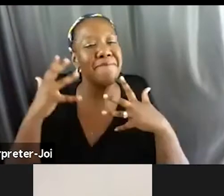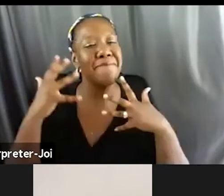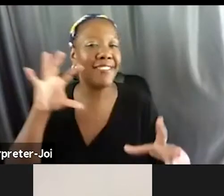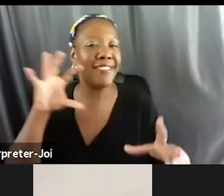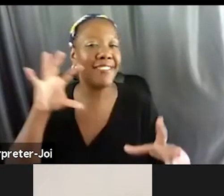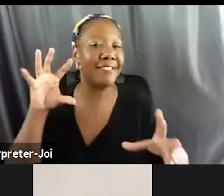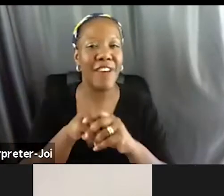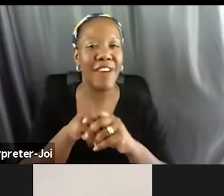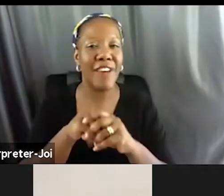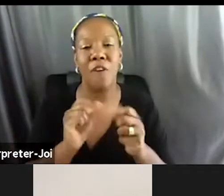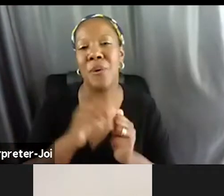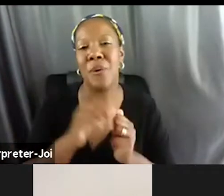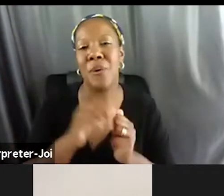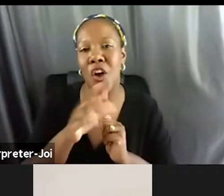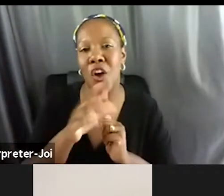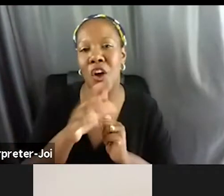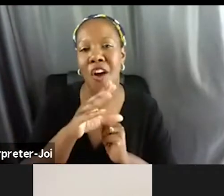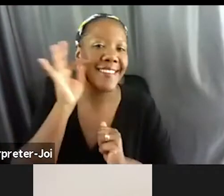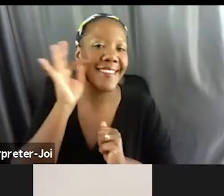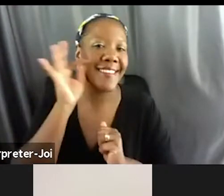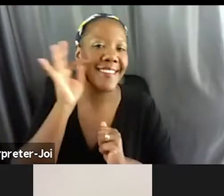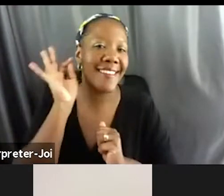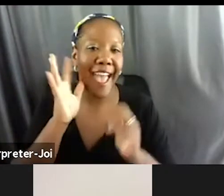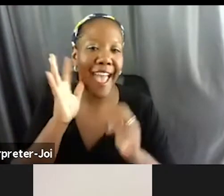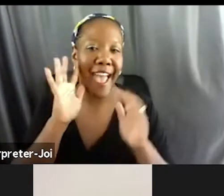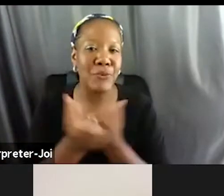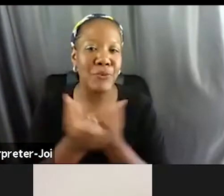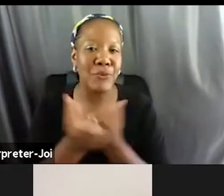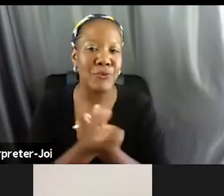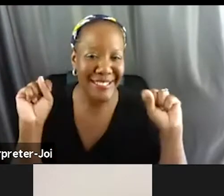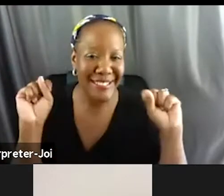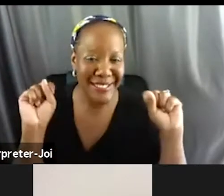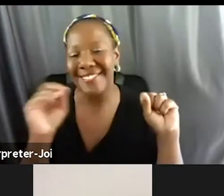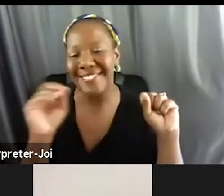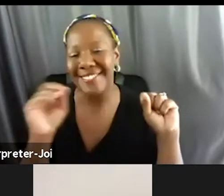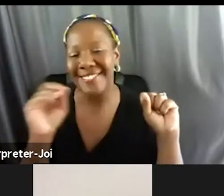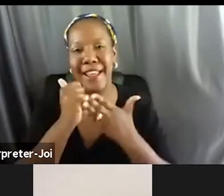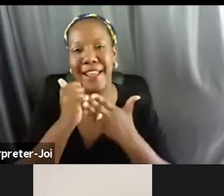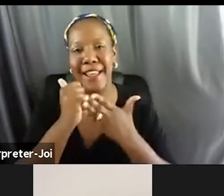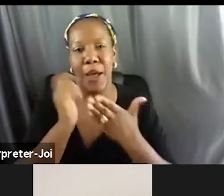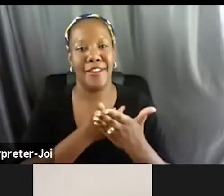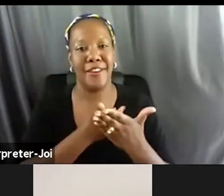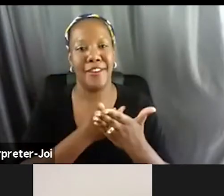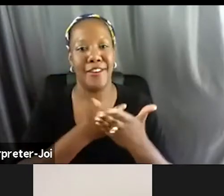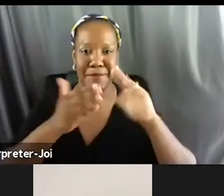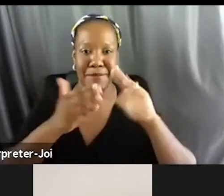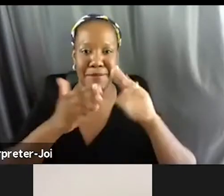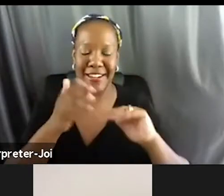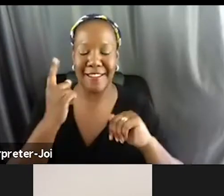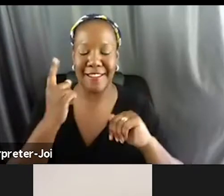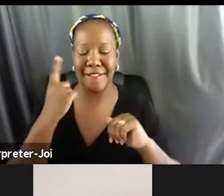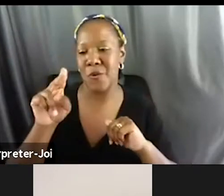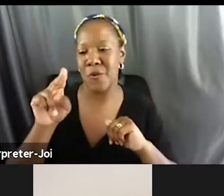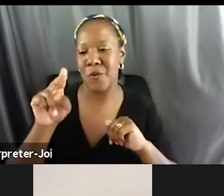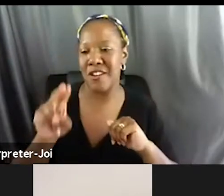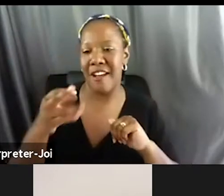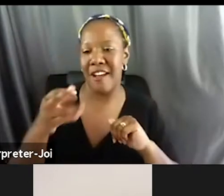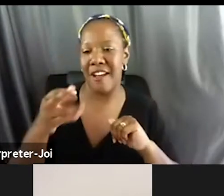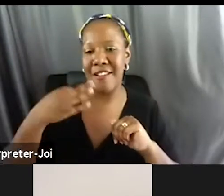dog and cat rescue, and with helping our community in a nonprofit group called Neighbor in